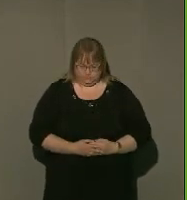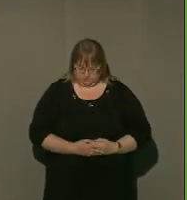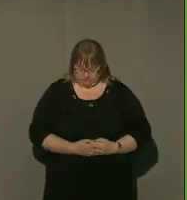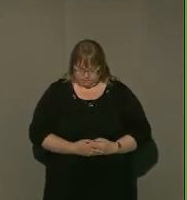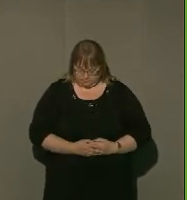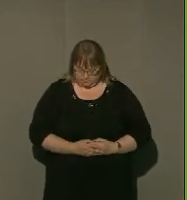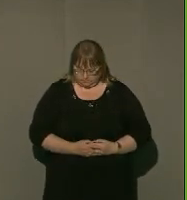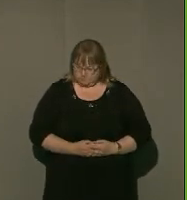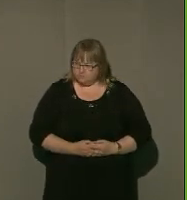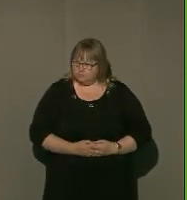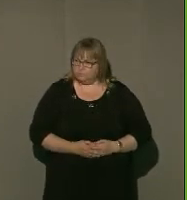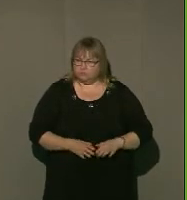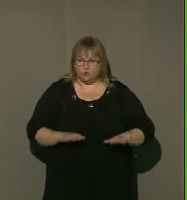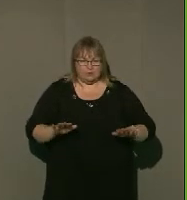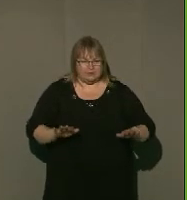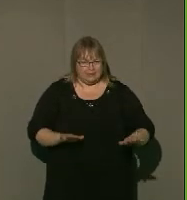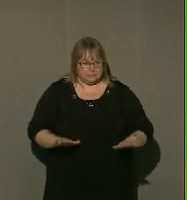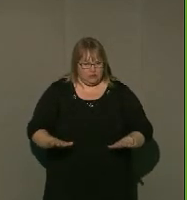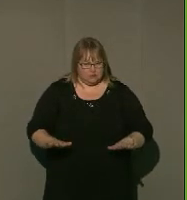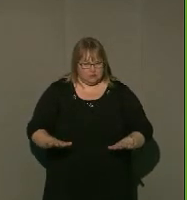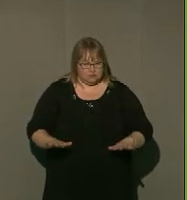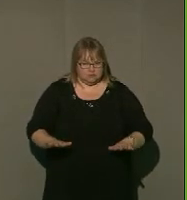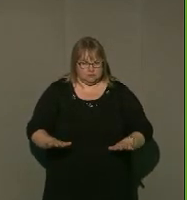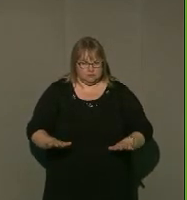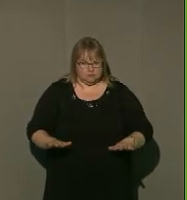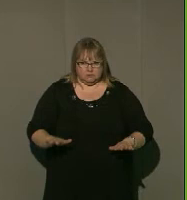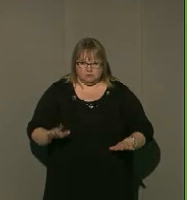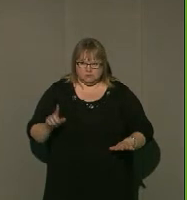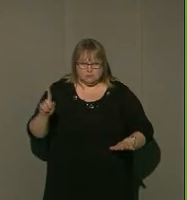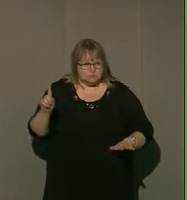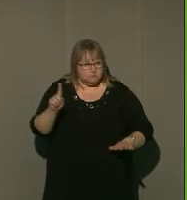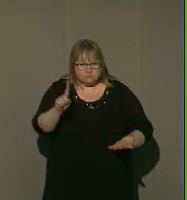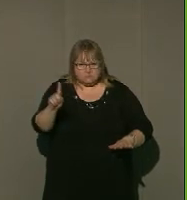We'll just wait till everybody's settled down. There's somebody waving at the back?